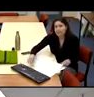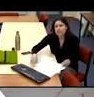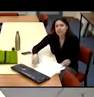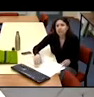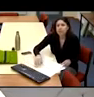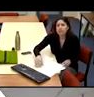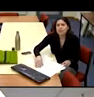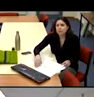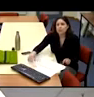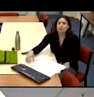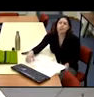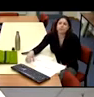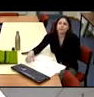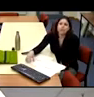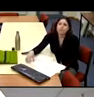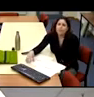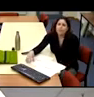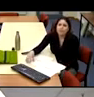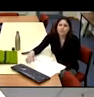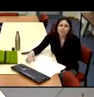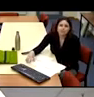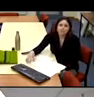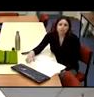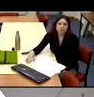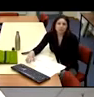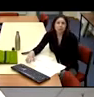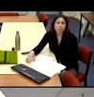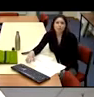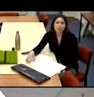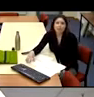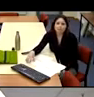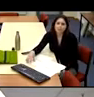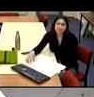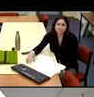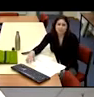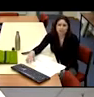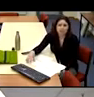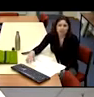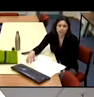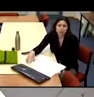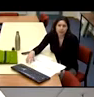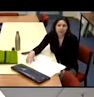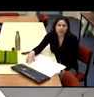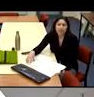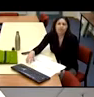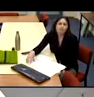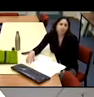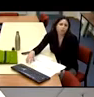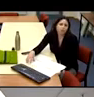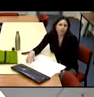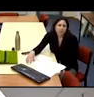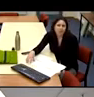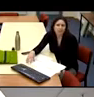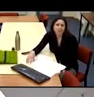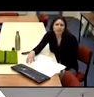to me, because if you think of refugee, the image that conjures up is someone quite poor and destitute and in a bad way, and you don't